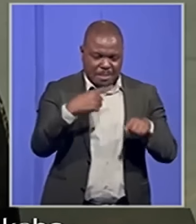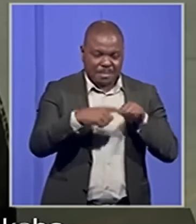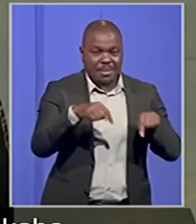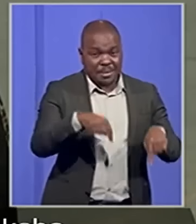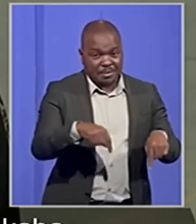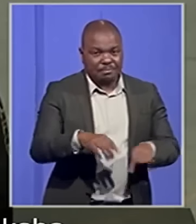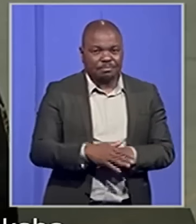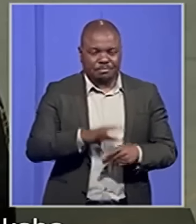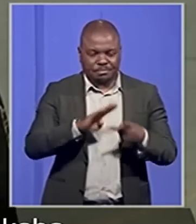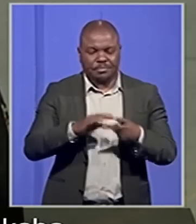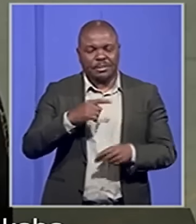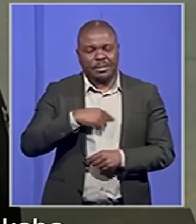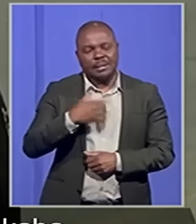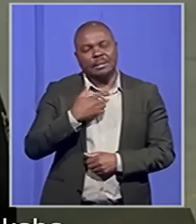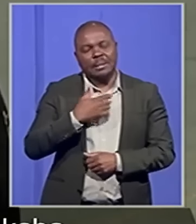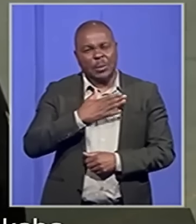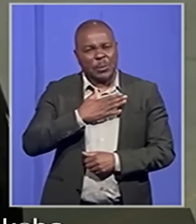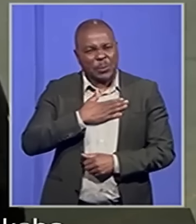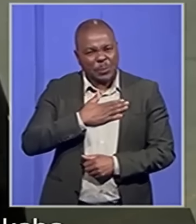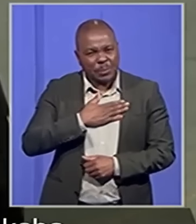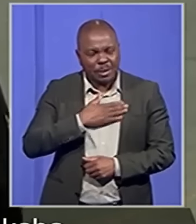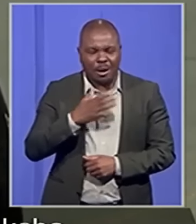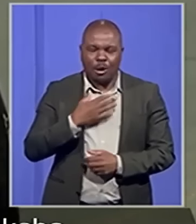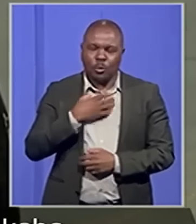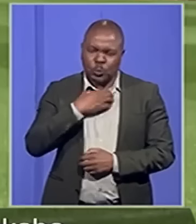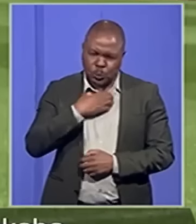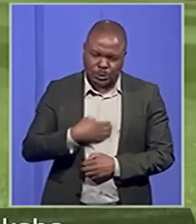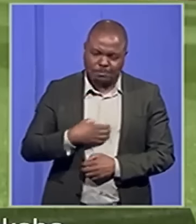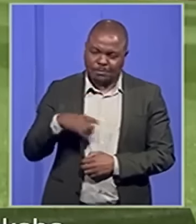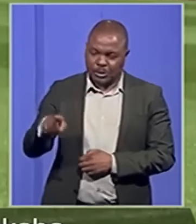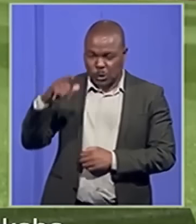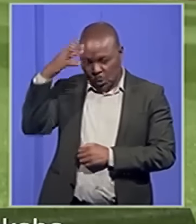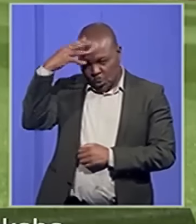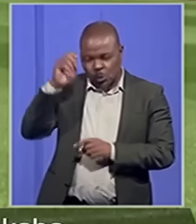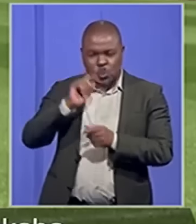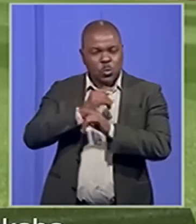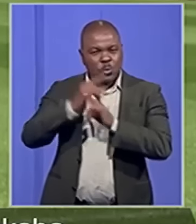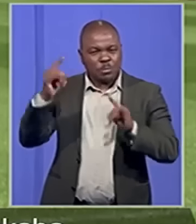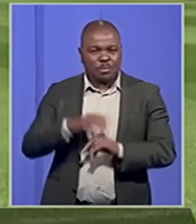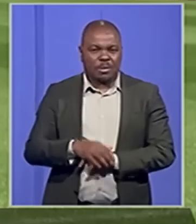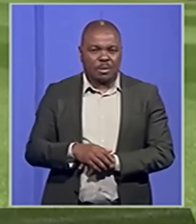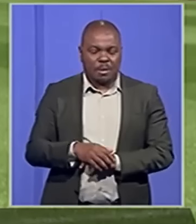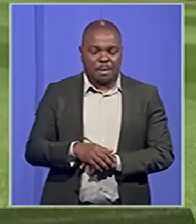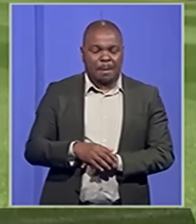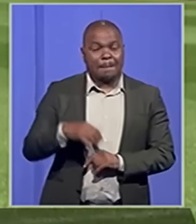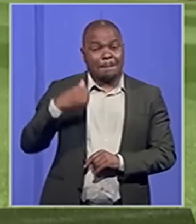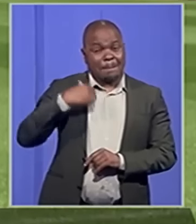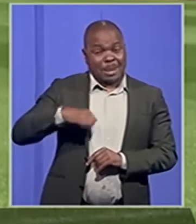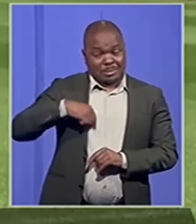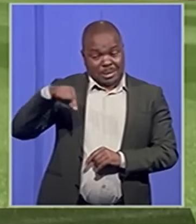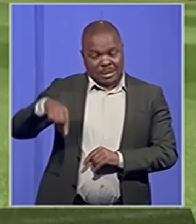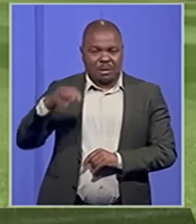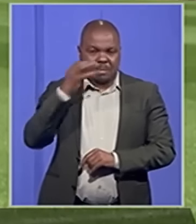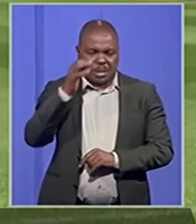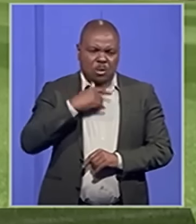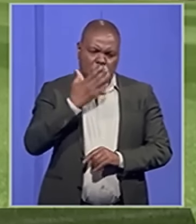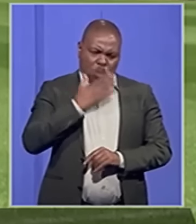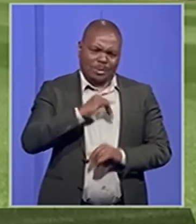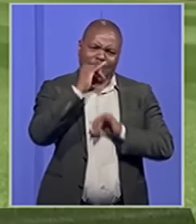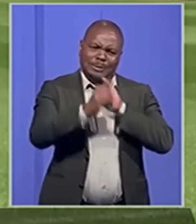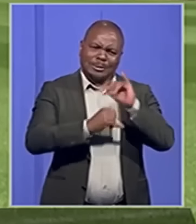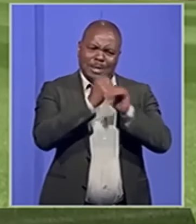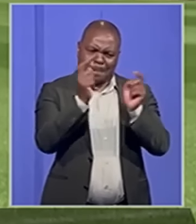ene ke lakaletsa katleho hore e tlo wina. Masepala wa Polokwane o re o ikemišeditše go swara dipapadi tša maemo a godimo tša